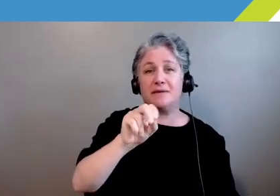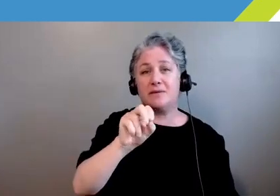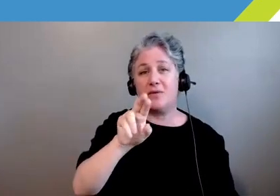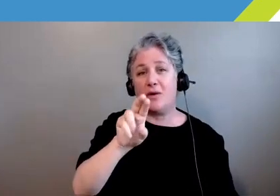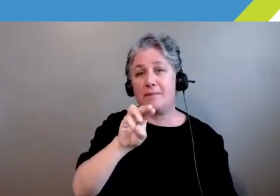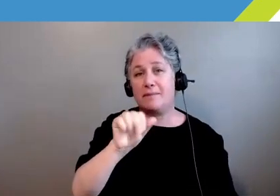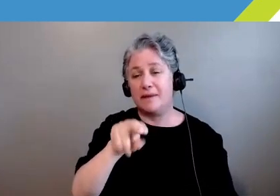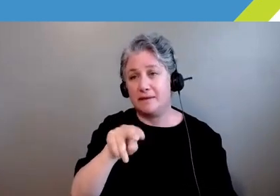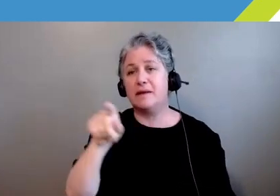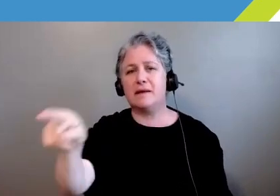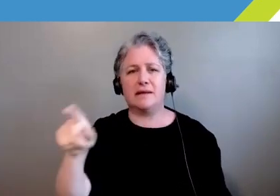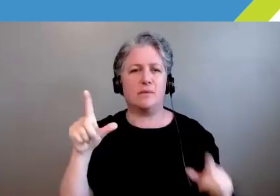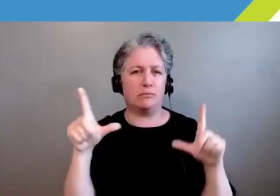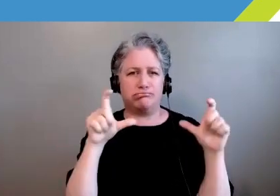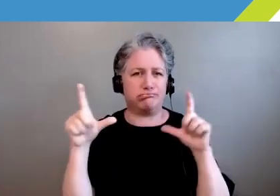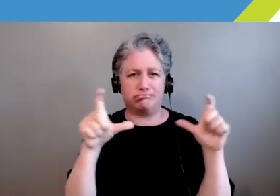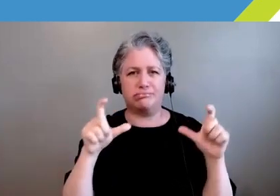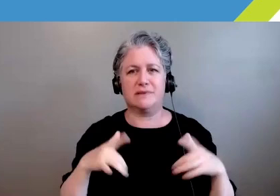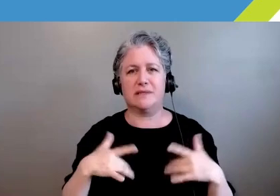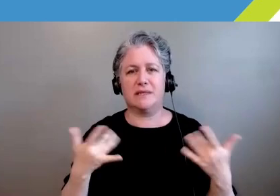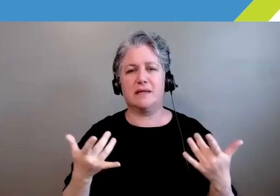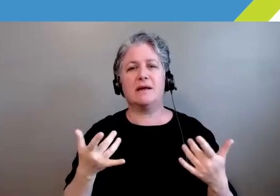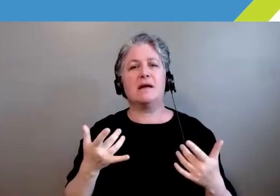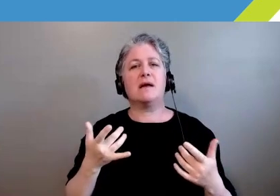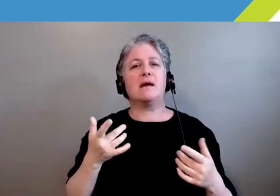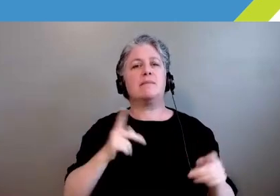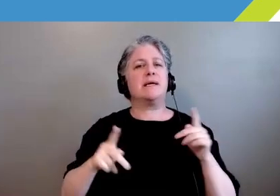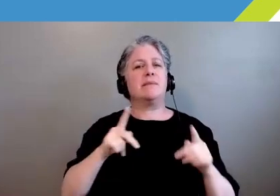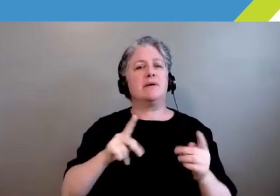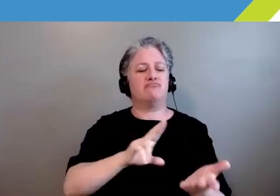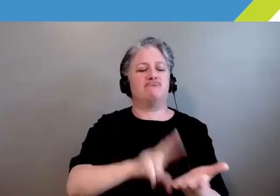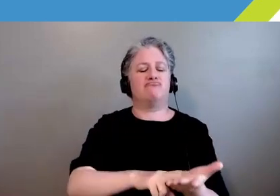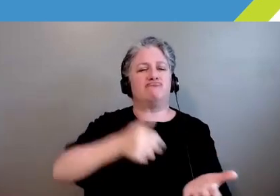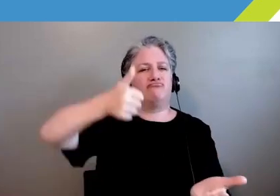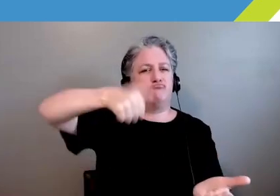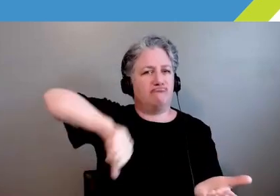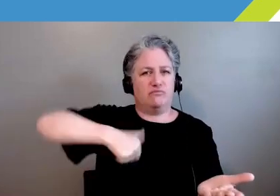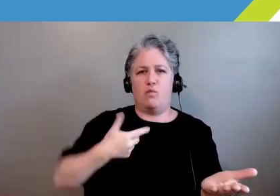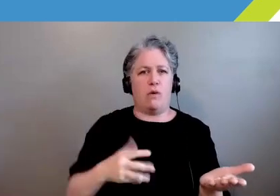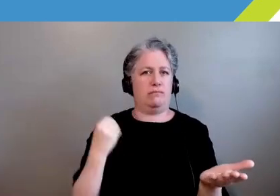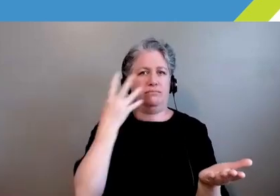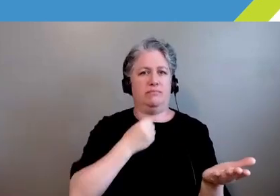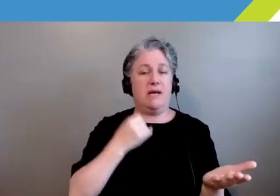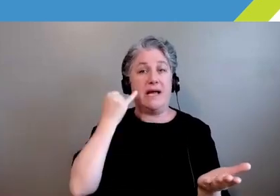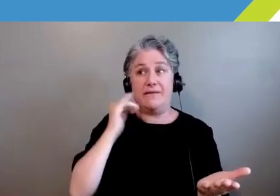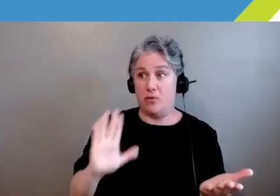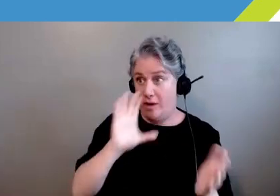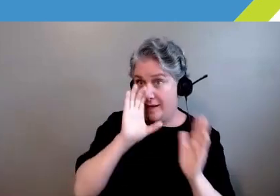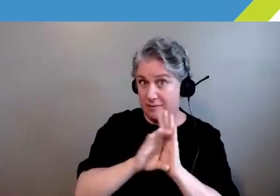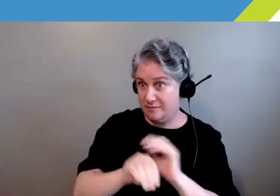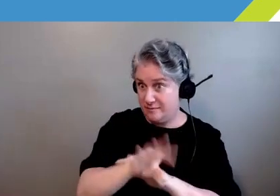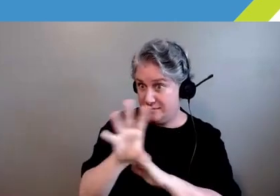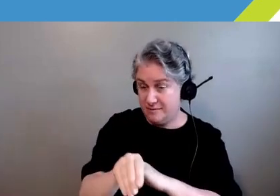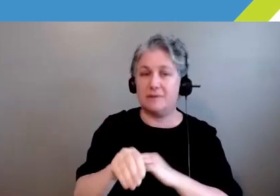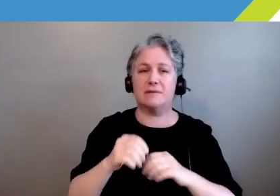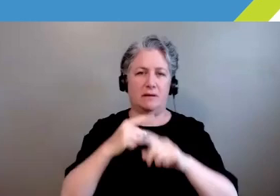have carefully noted those who have declined the photo release, so please don't worry if your image is captured. We will be making sure